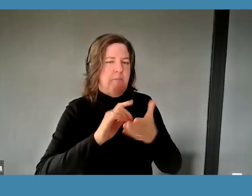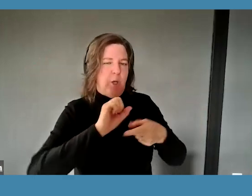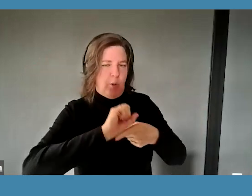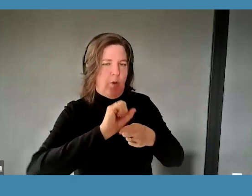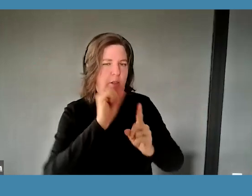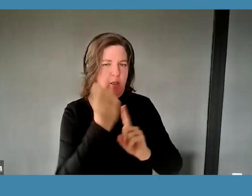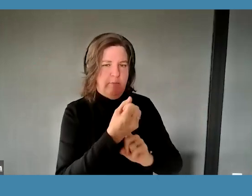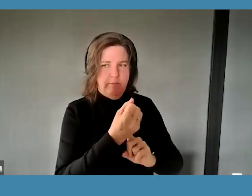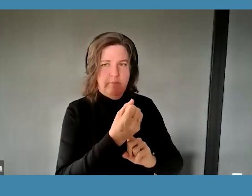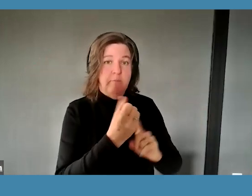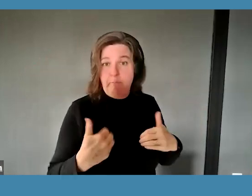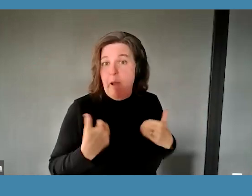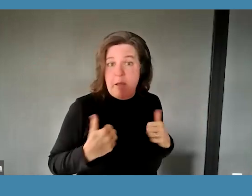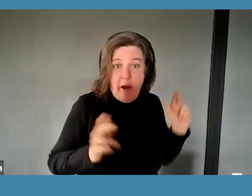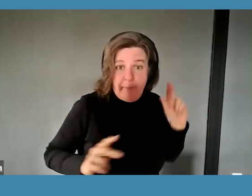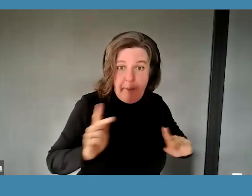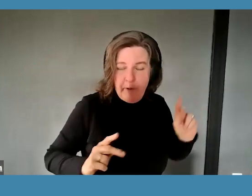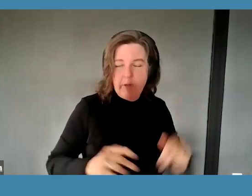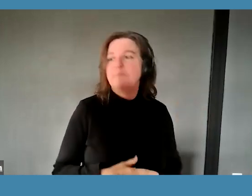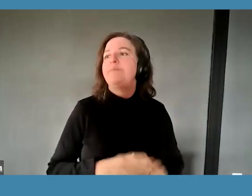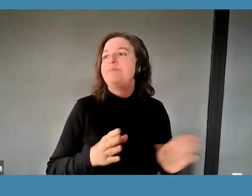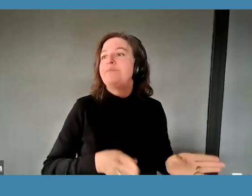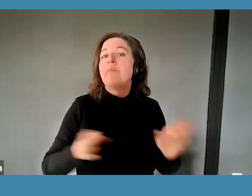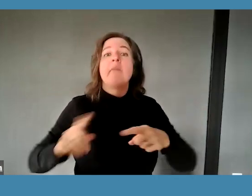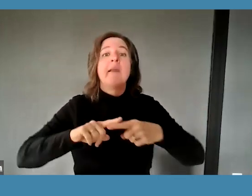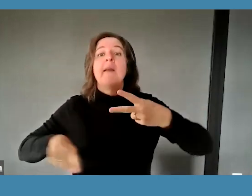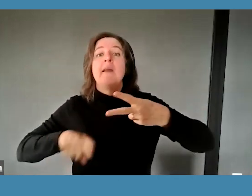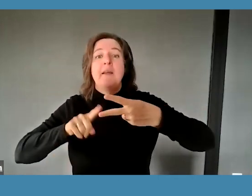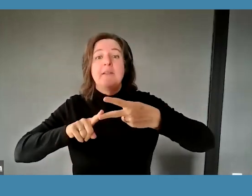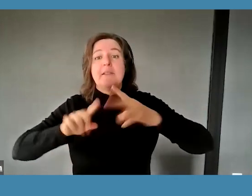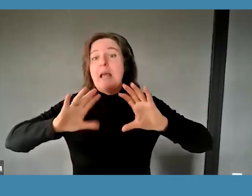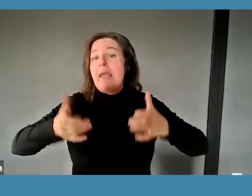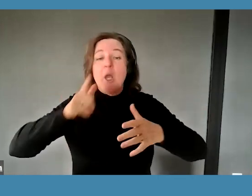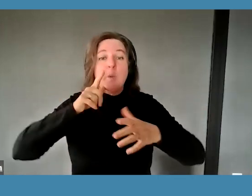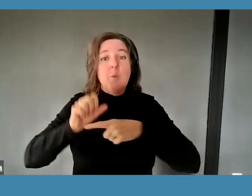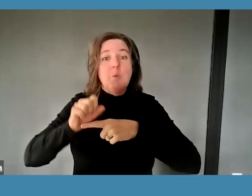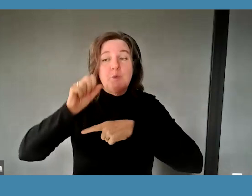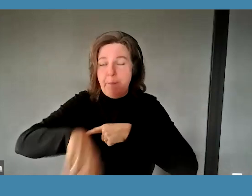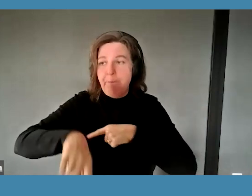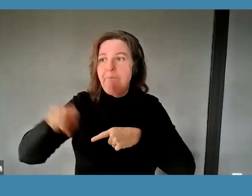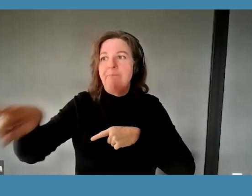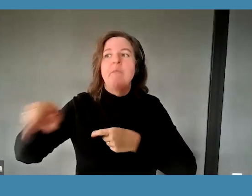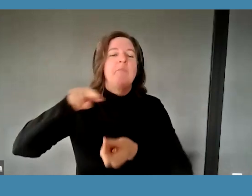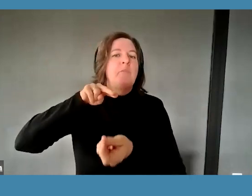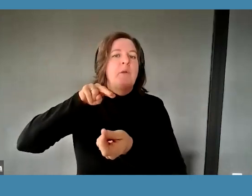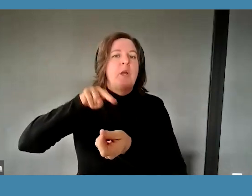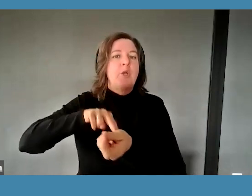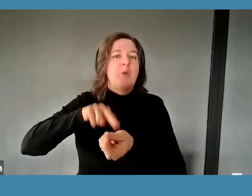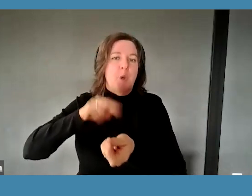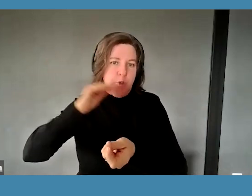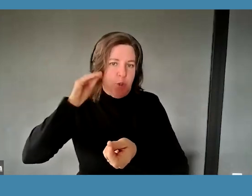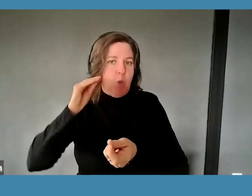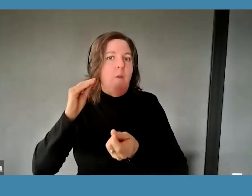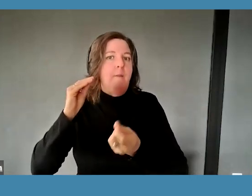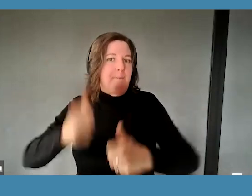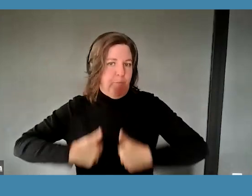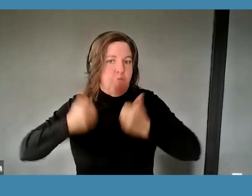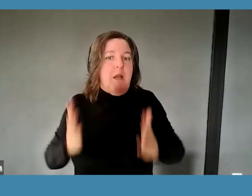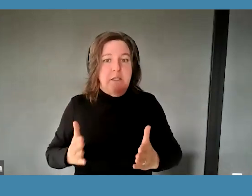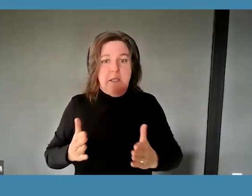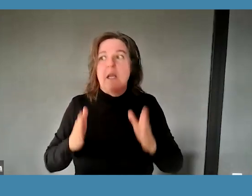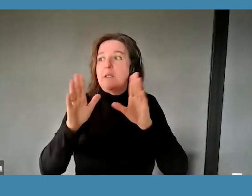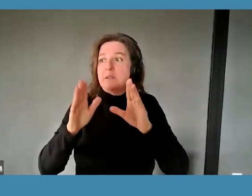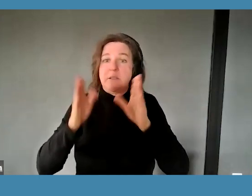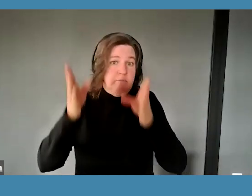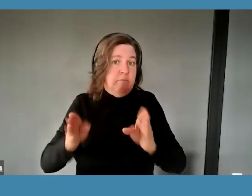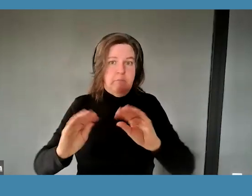The second category of people who can bypass the wait list are nursing facility residents. So someone who's clearly meeting the level